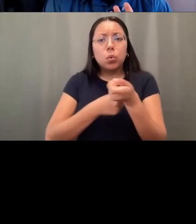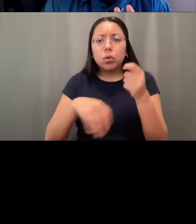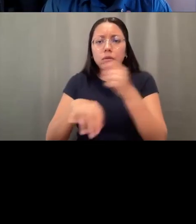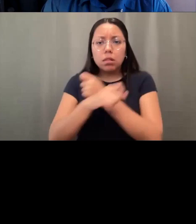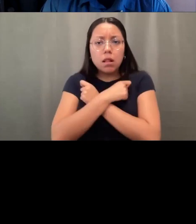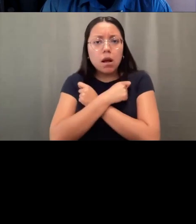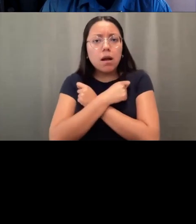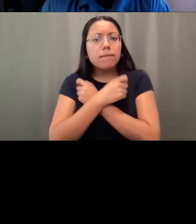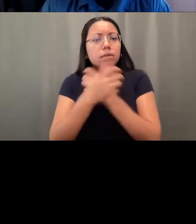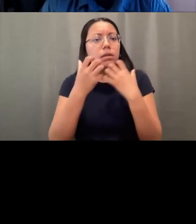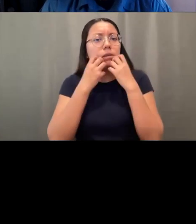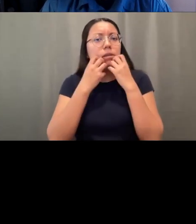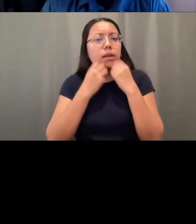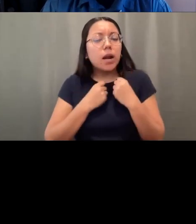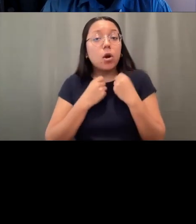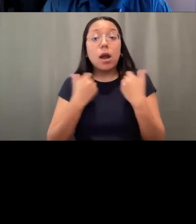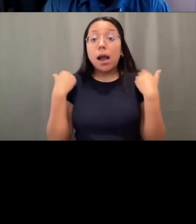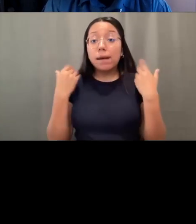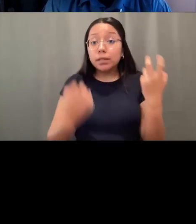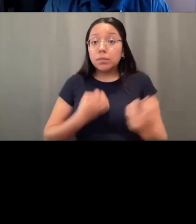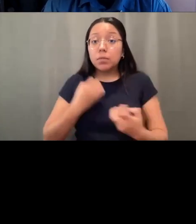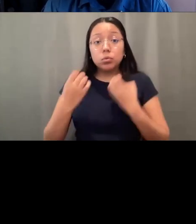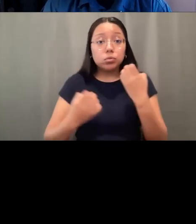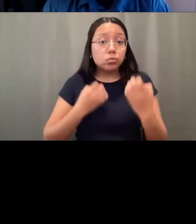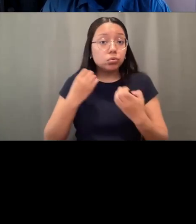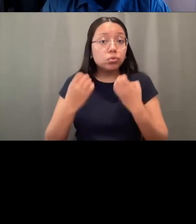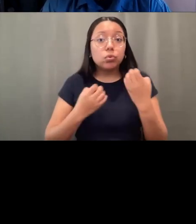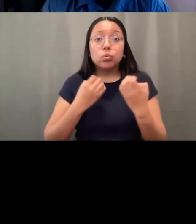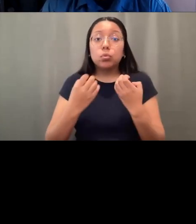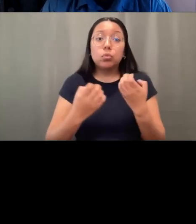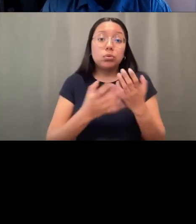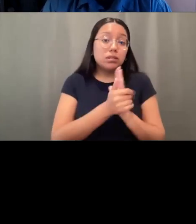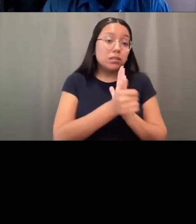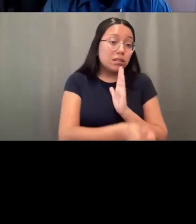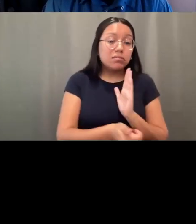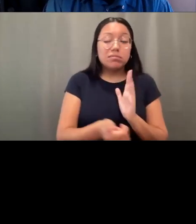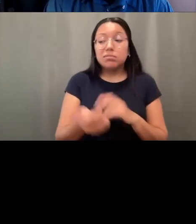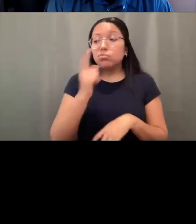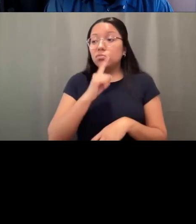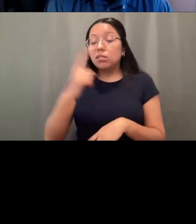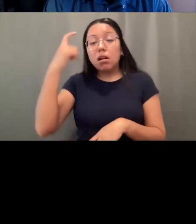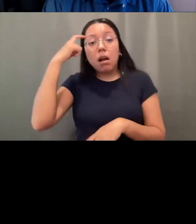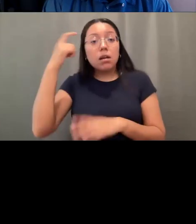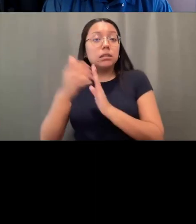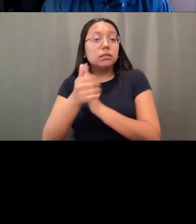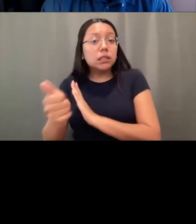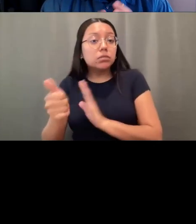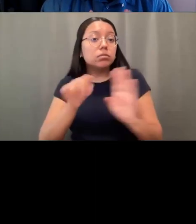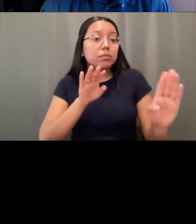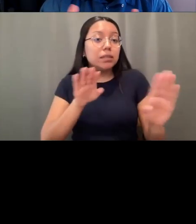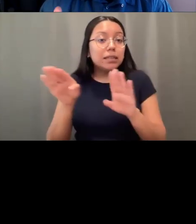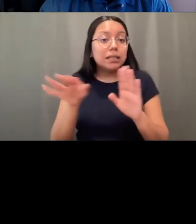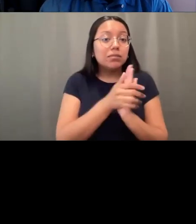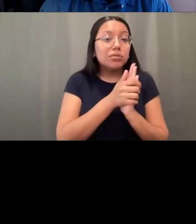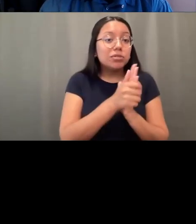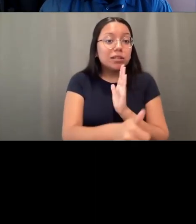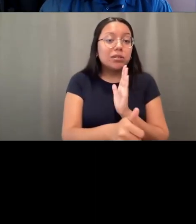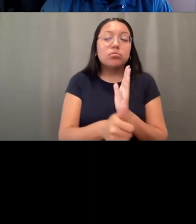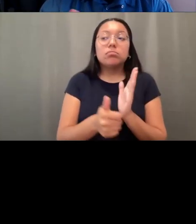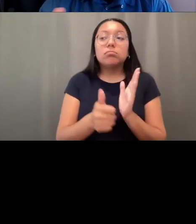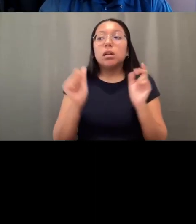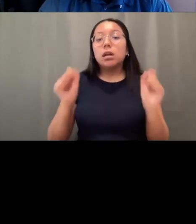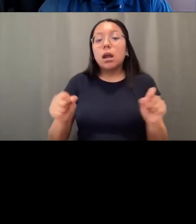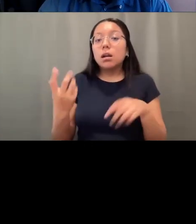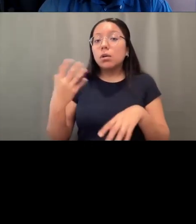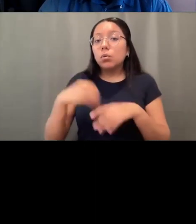and have those emotional skills, those cognitive skills, those behavioral skills um, that may include